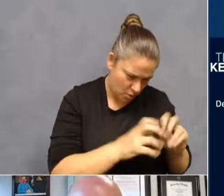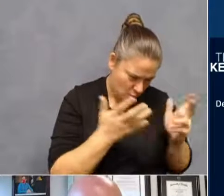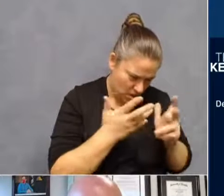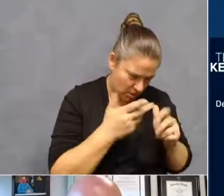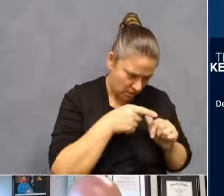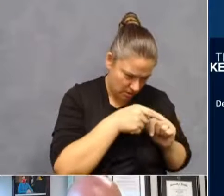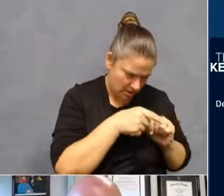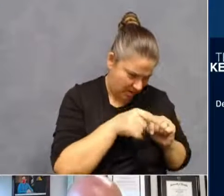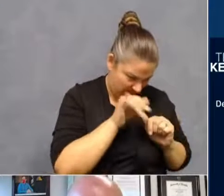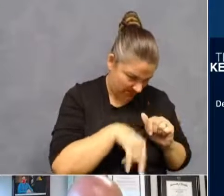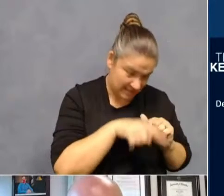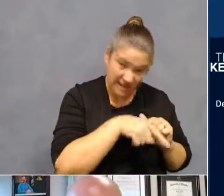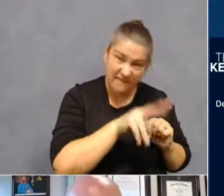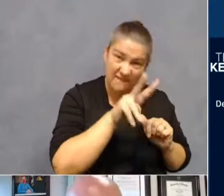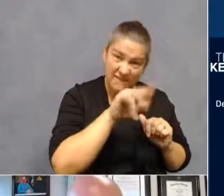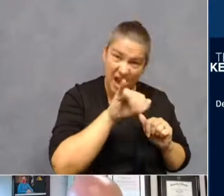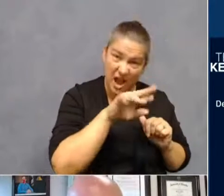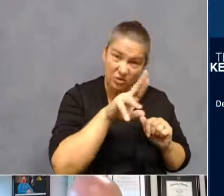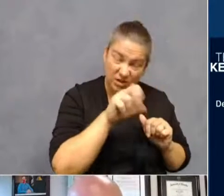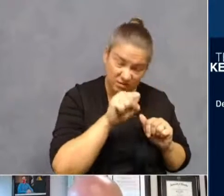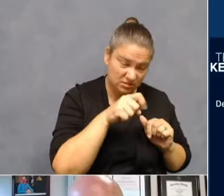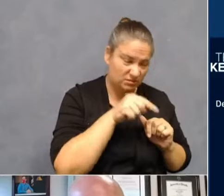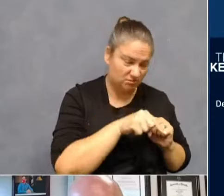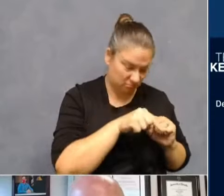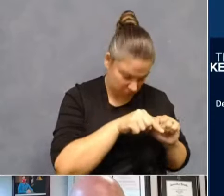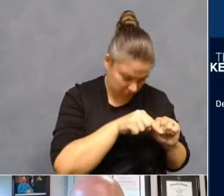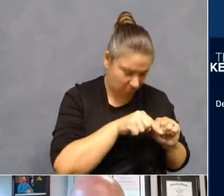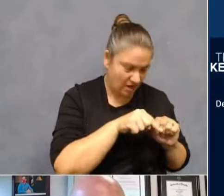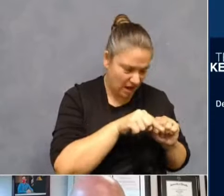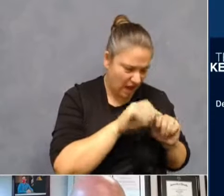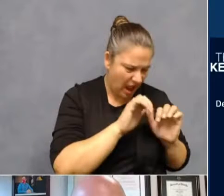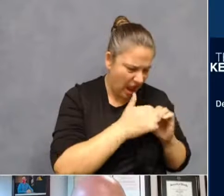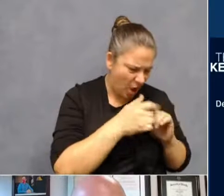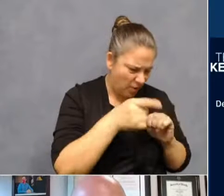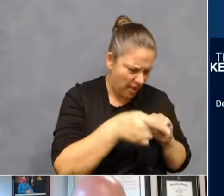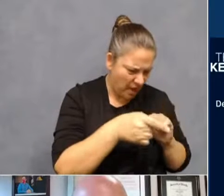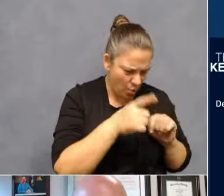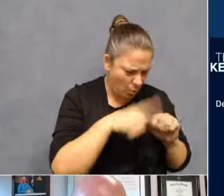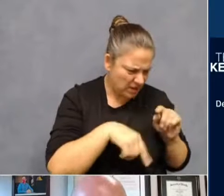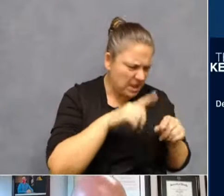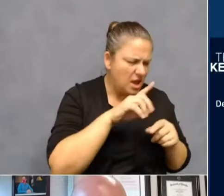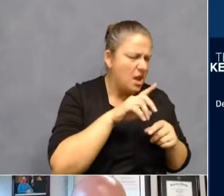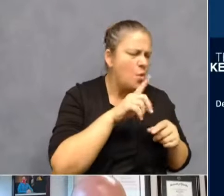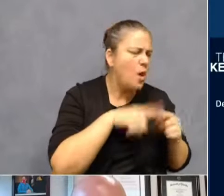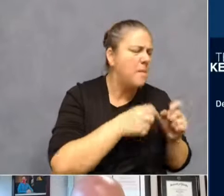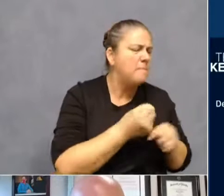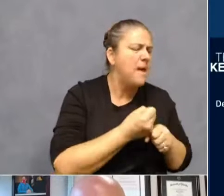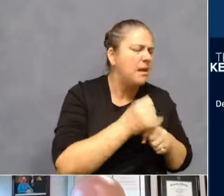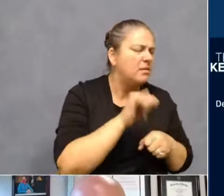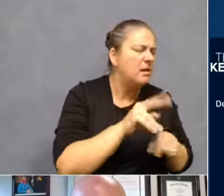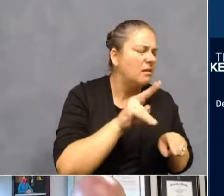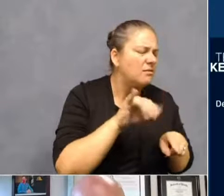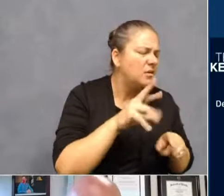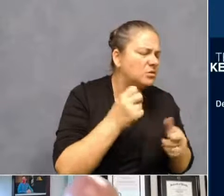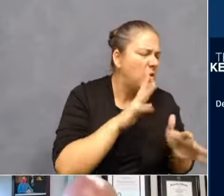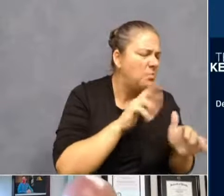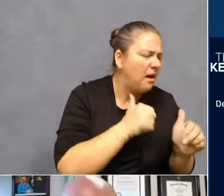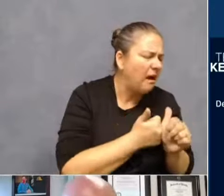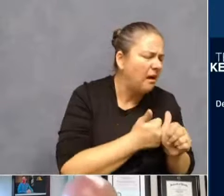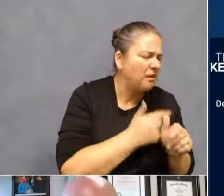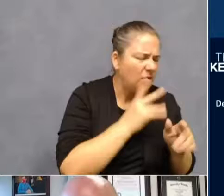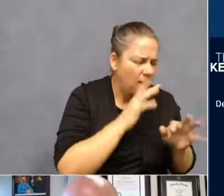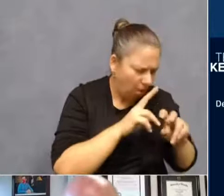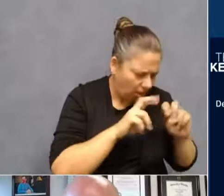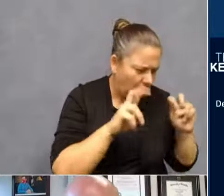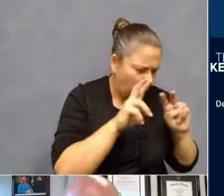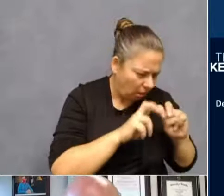make a vaccine. Then once they do that and they create the medication, then they go into trials.